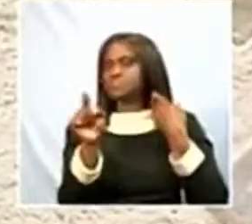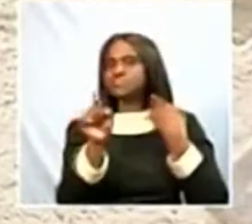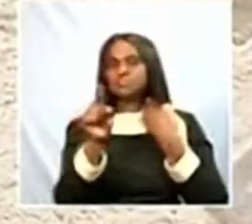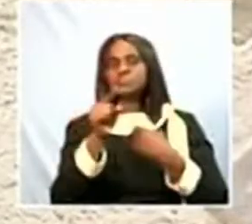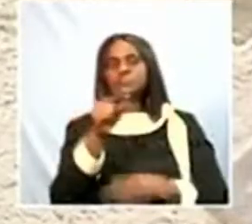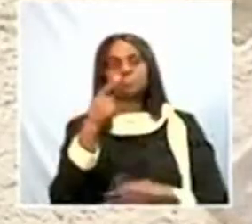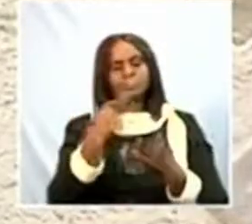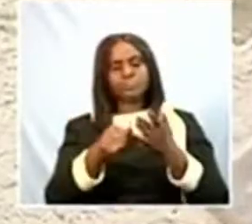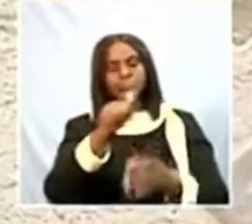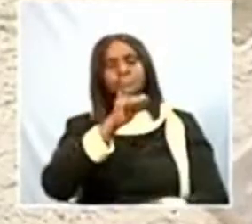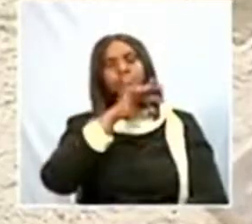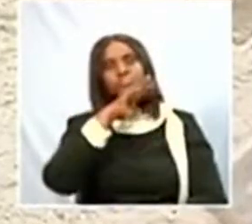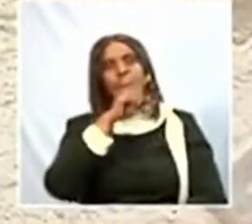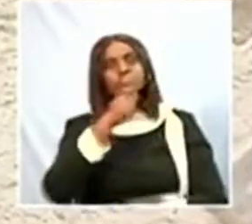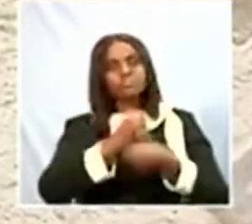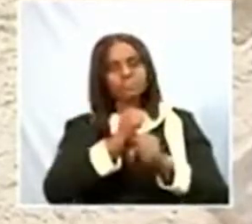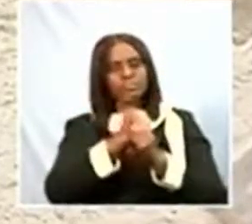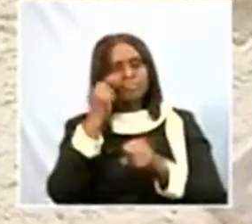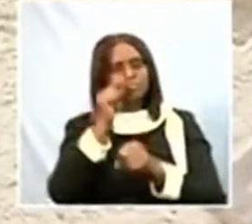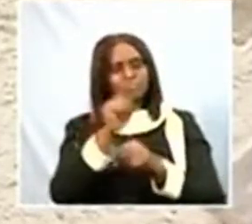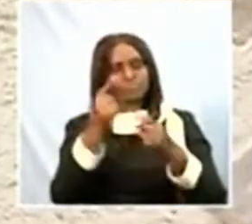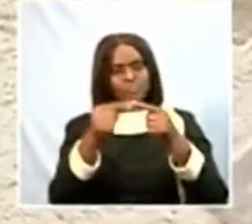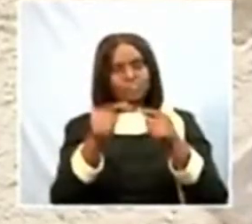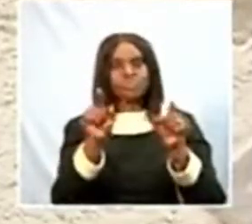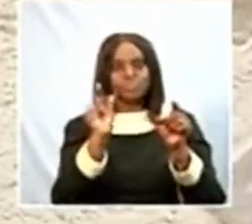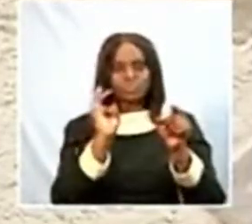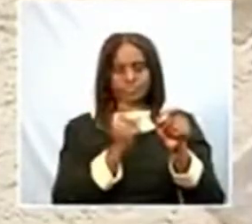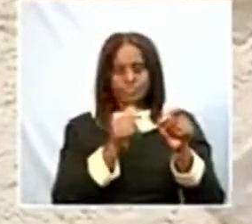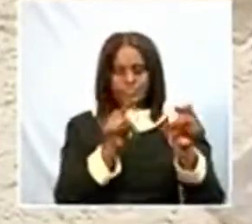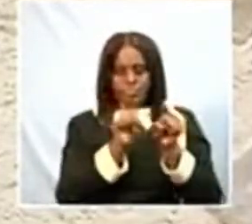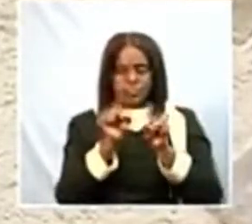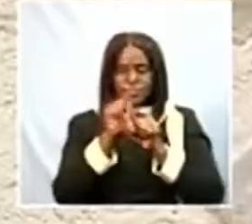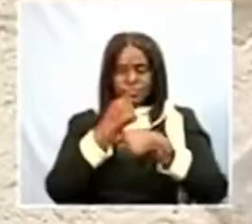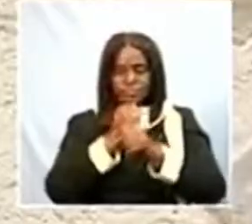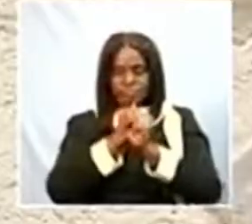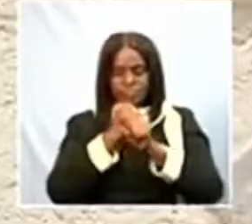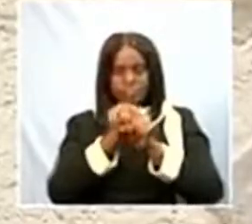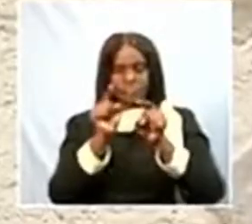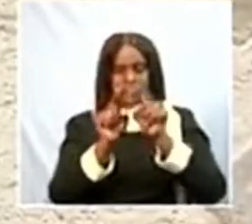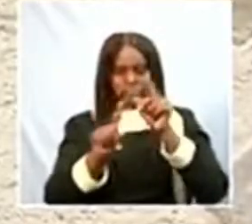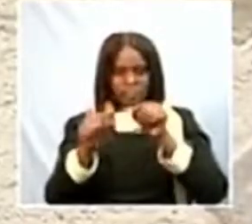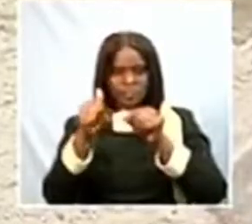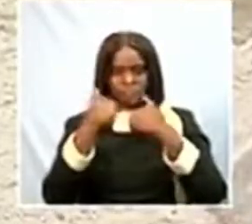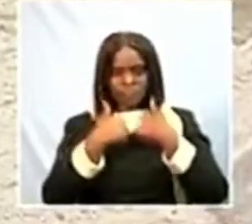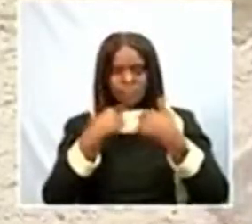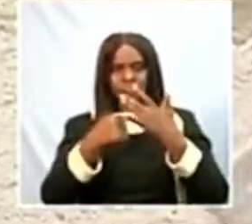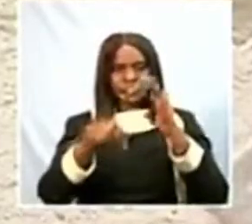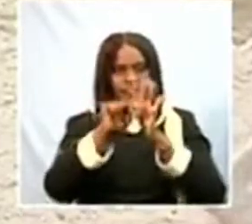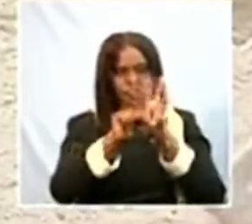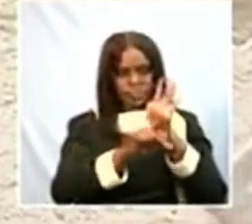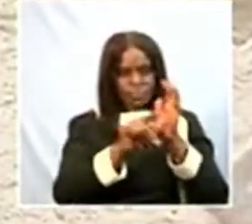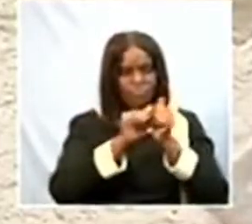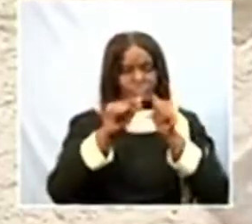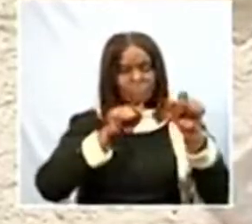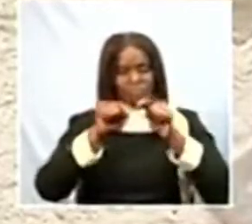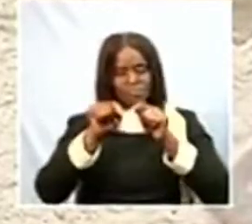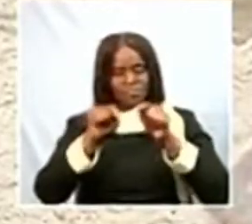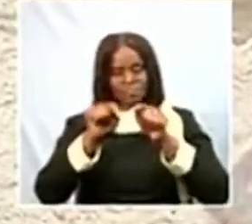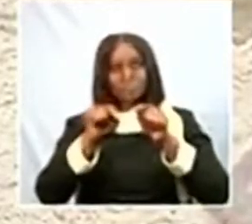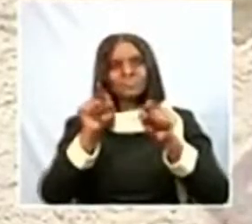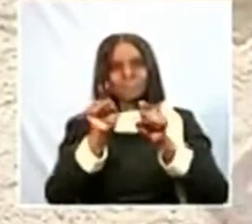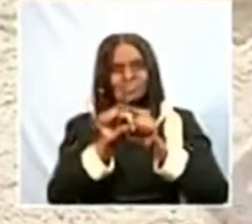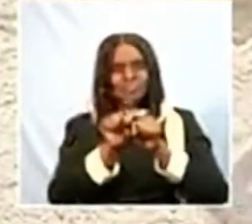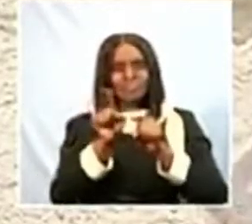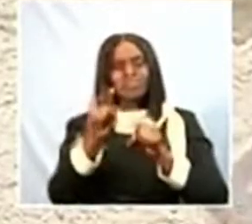they produce. And for this to happen, we also require the general public to adhere to the policies and regulations that are put across by the